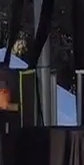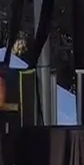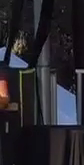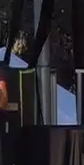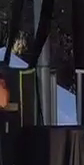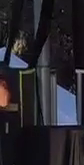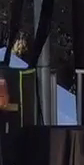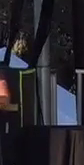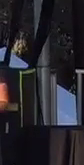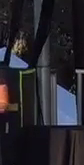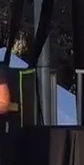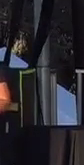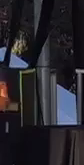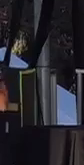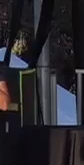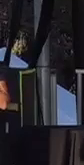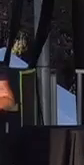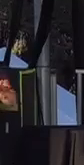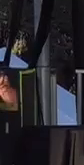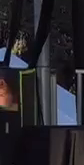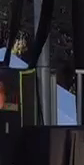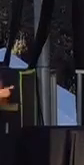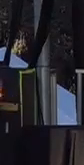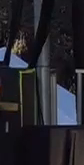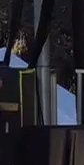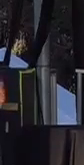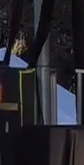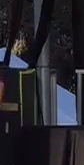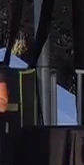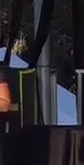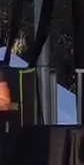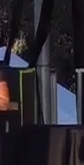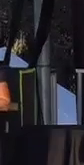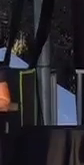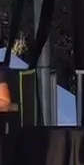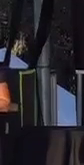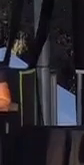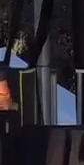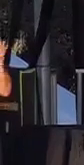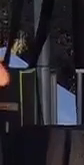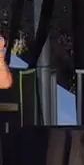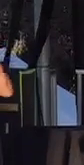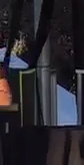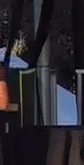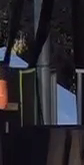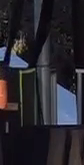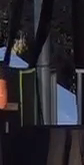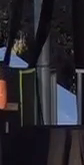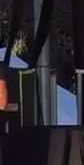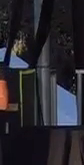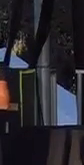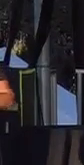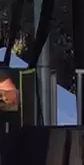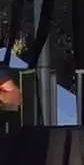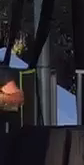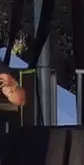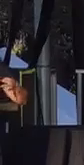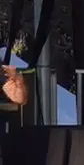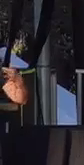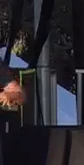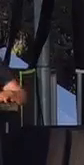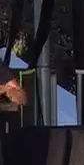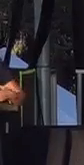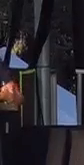continues, we can find solutions together. As President Obama said after the court's decision on marriage equality,